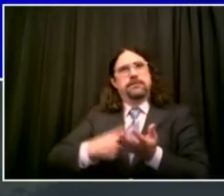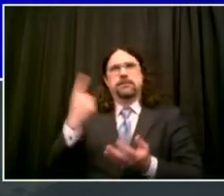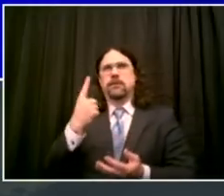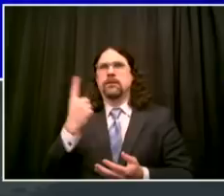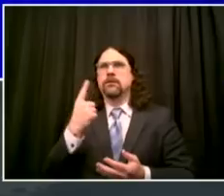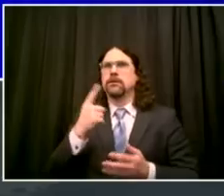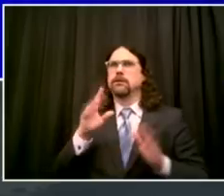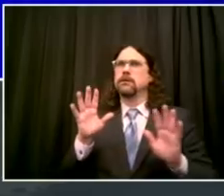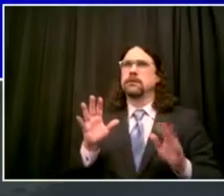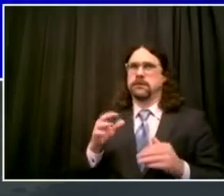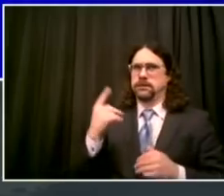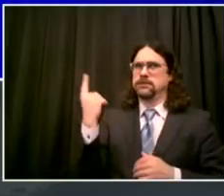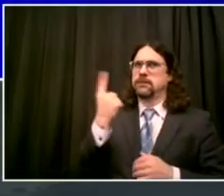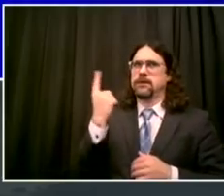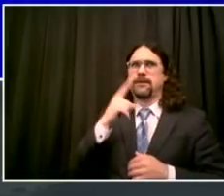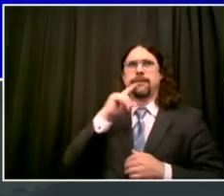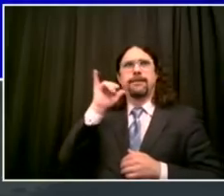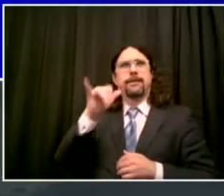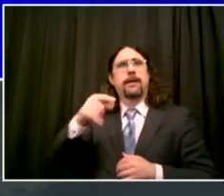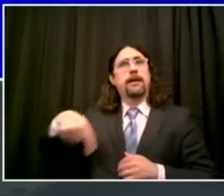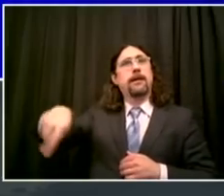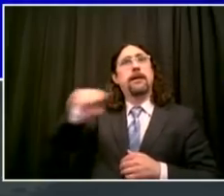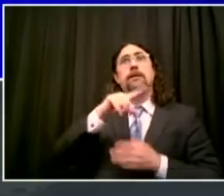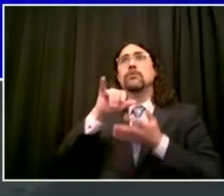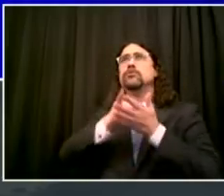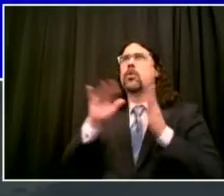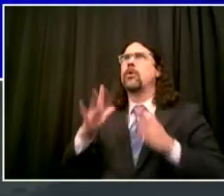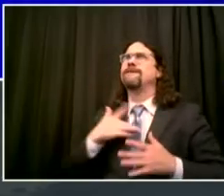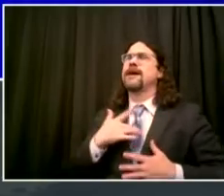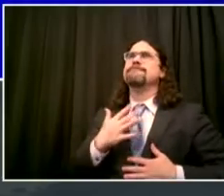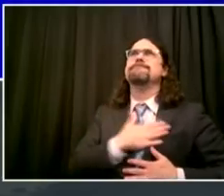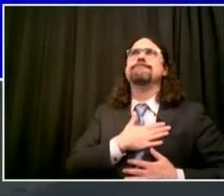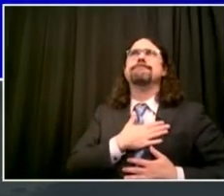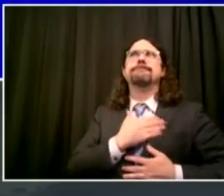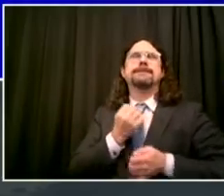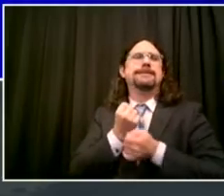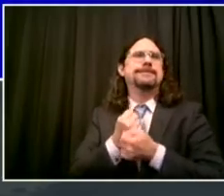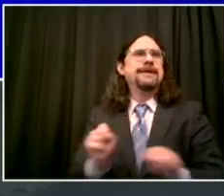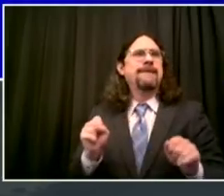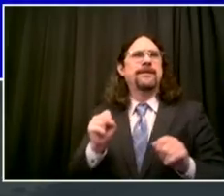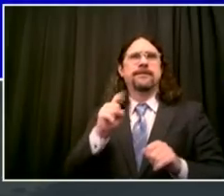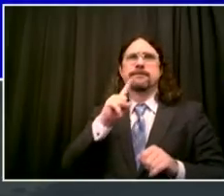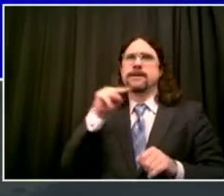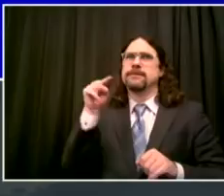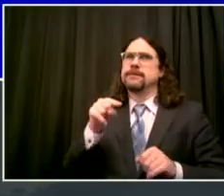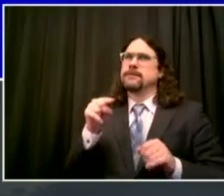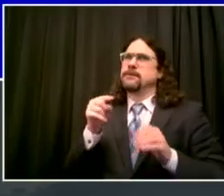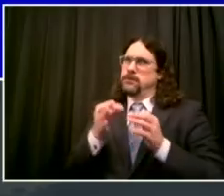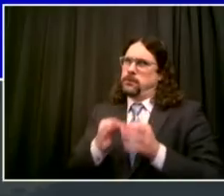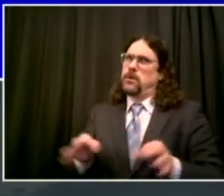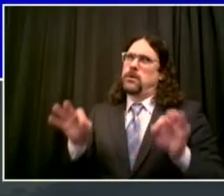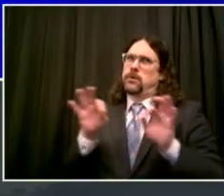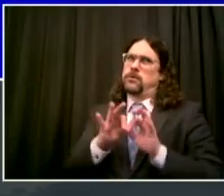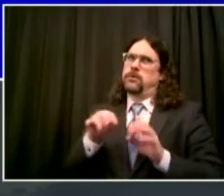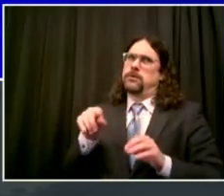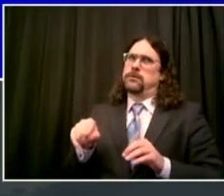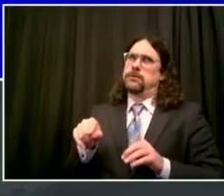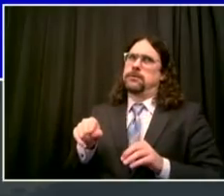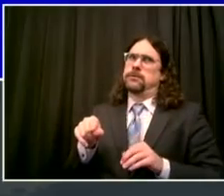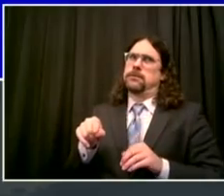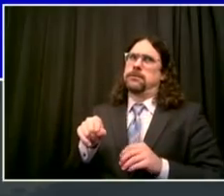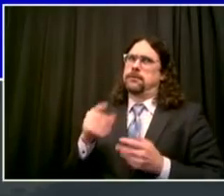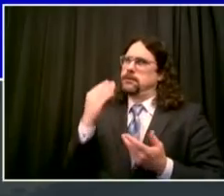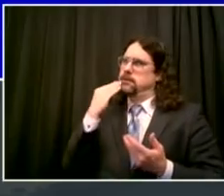is, it's a much more mundane matter. It's a much more pedestrian matter. But when I say feel sacred, I mean it brings out a lot